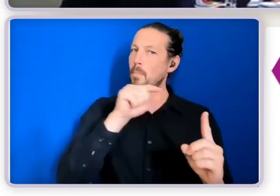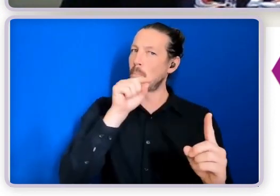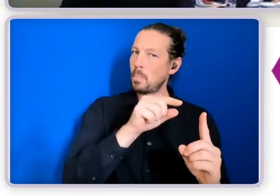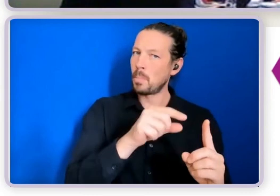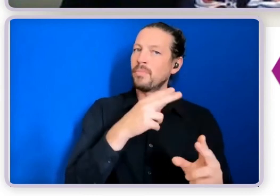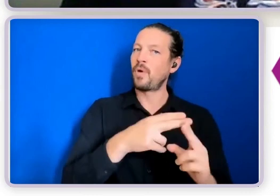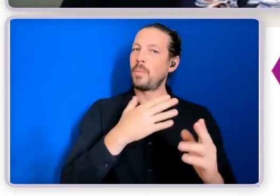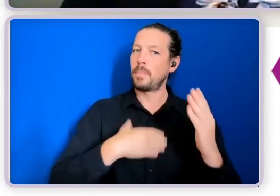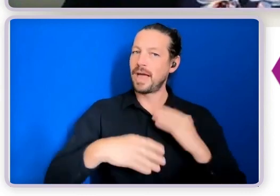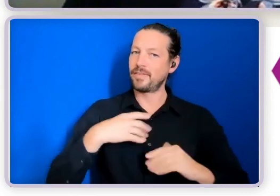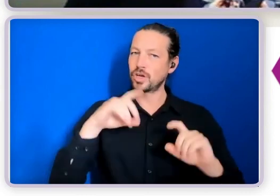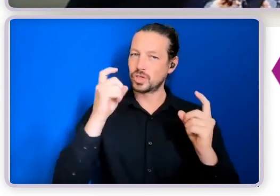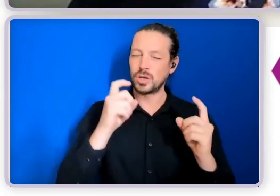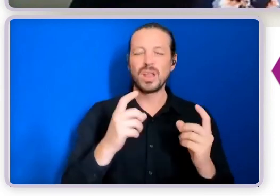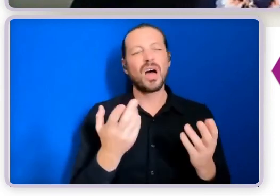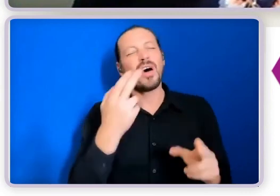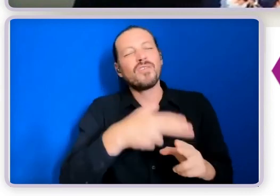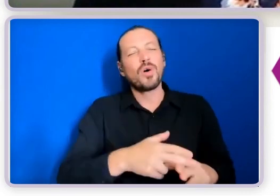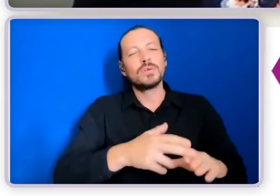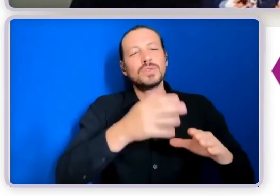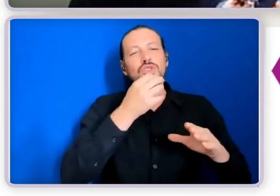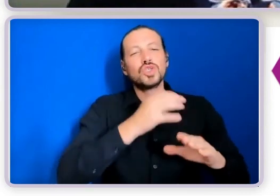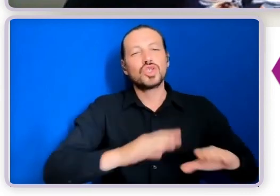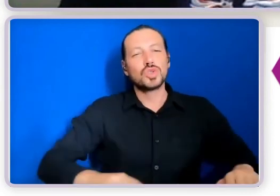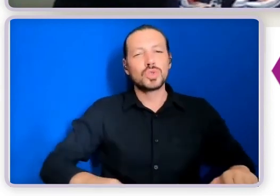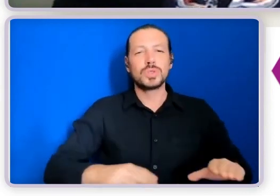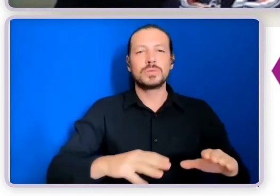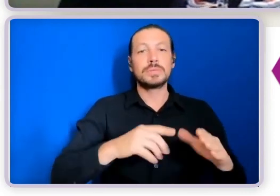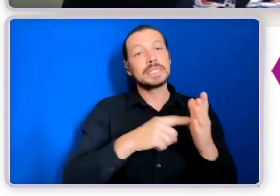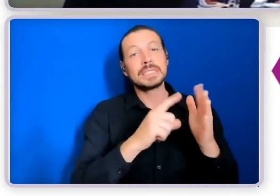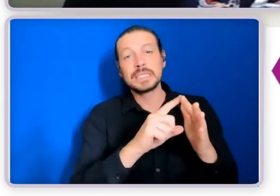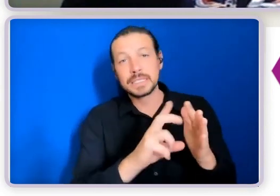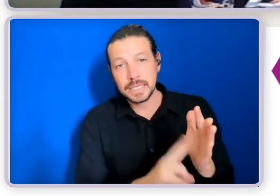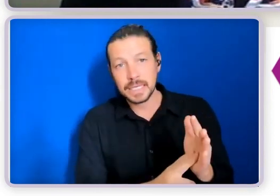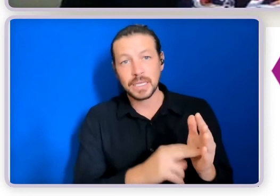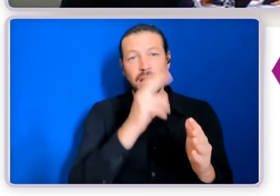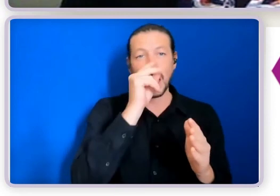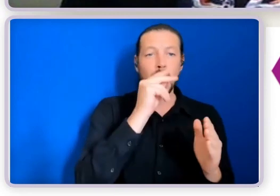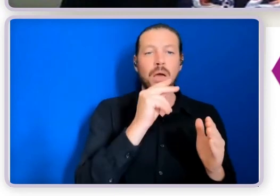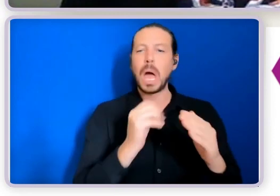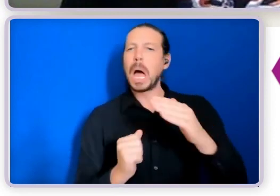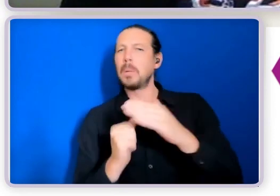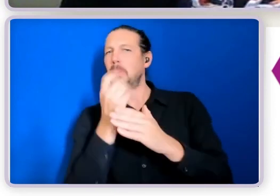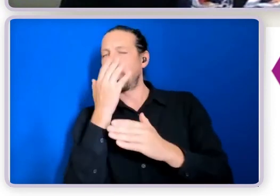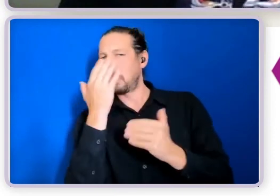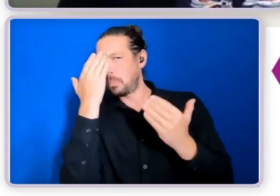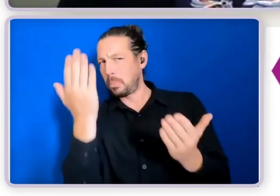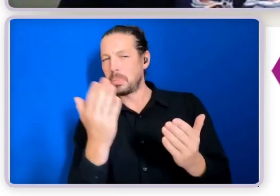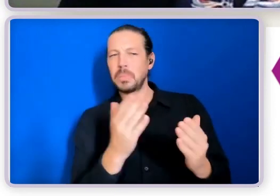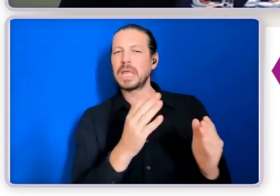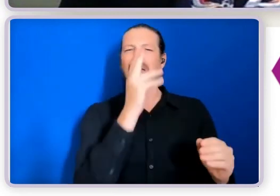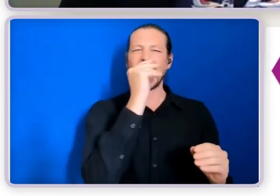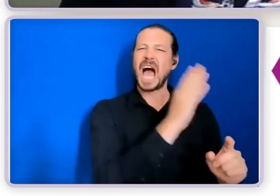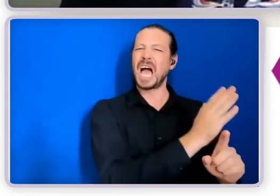for children and young to people, teenagers as well. I'm not quite sure what their limit is. Any of the